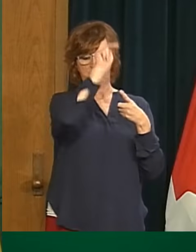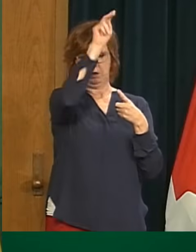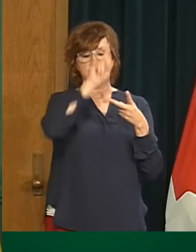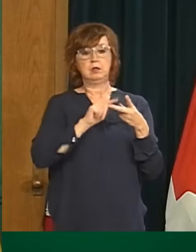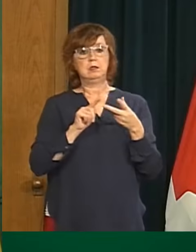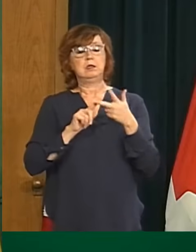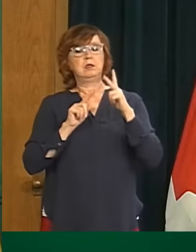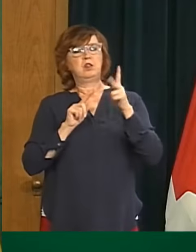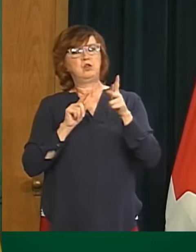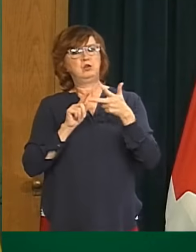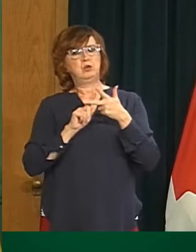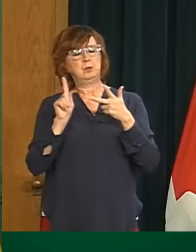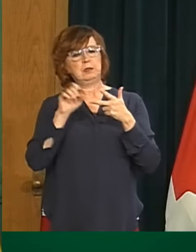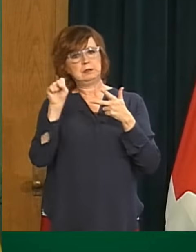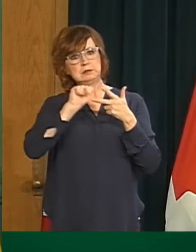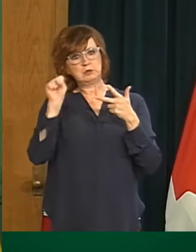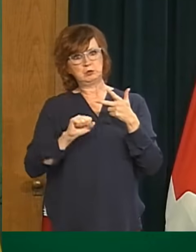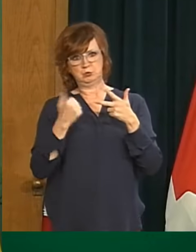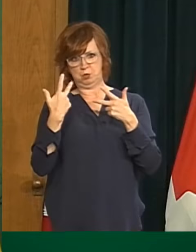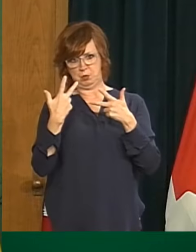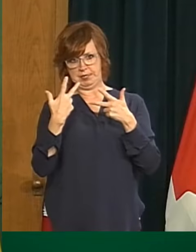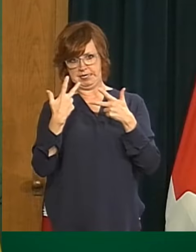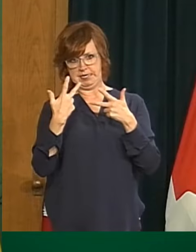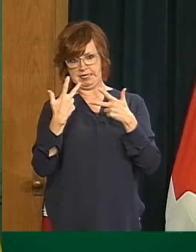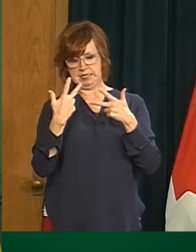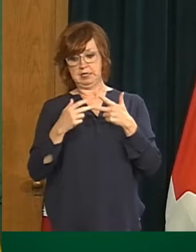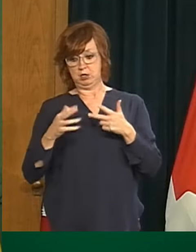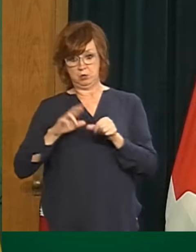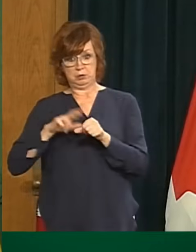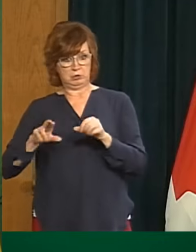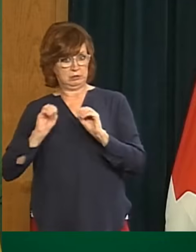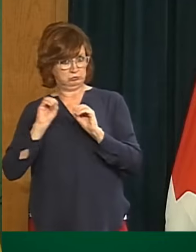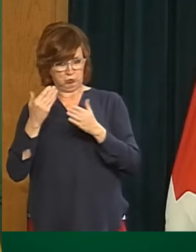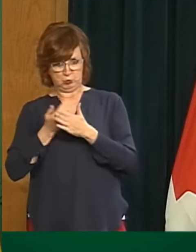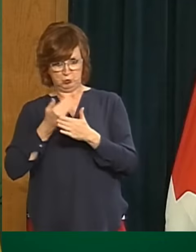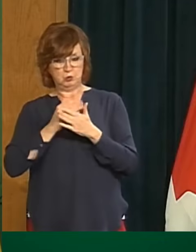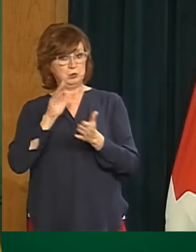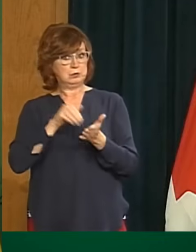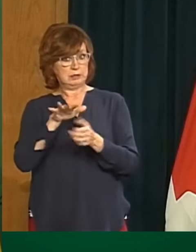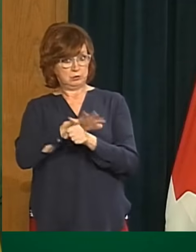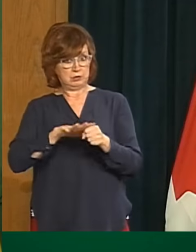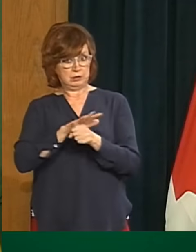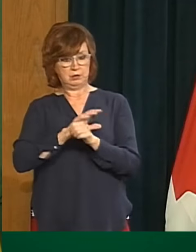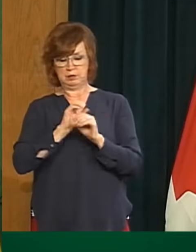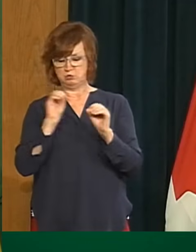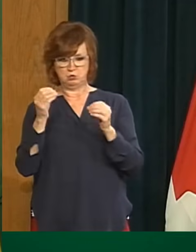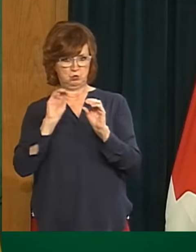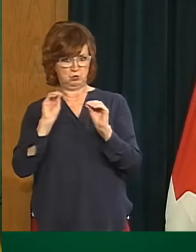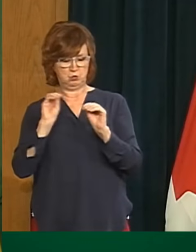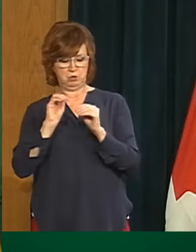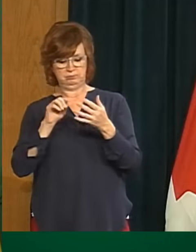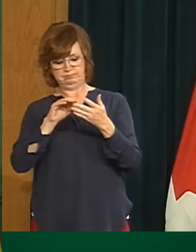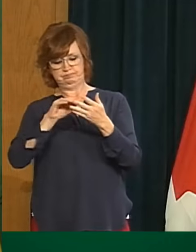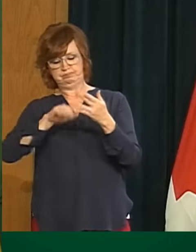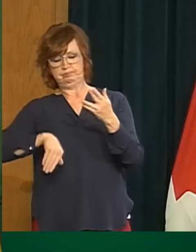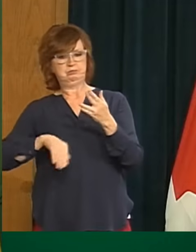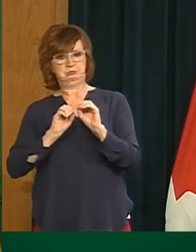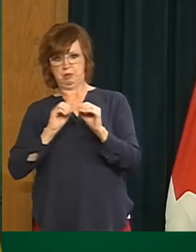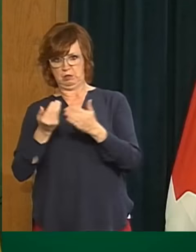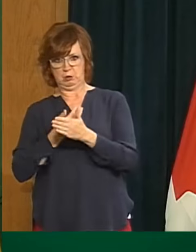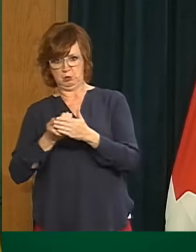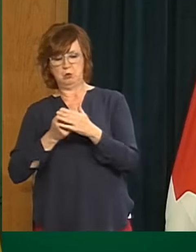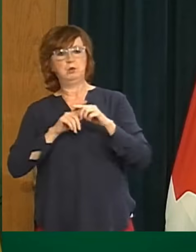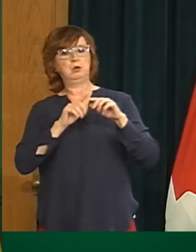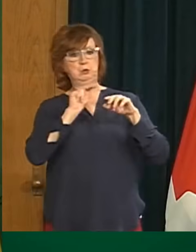in Saskatoon, and no new cases today in Regina, central, or southern regions of the province.